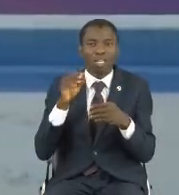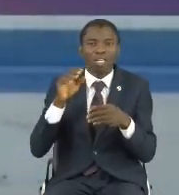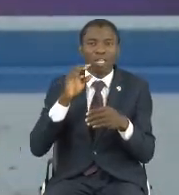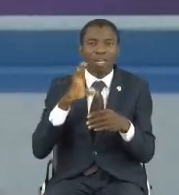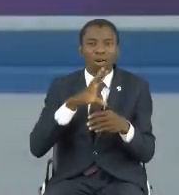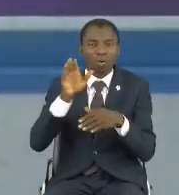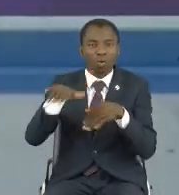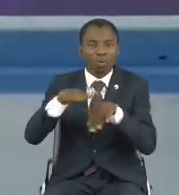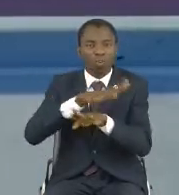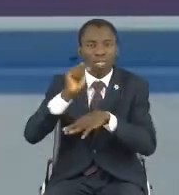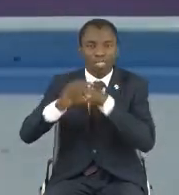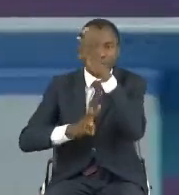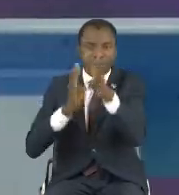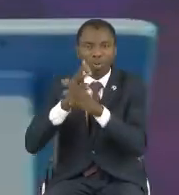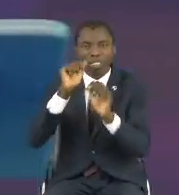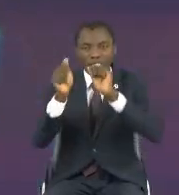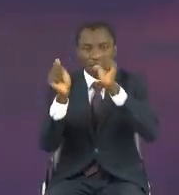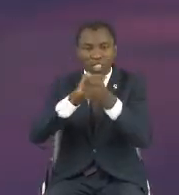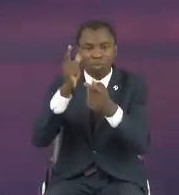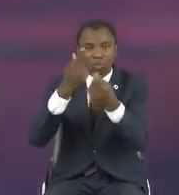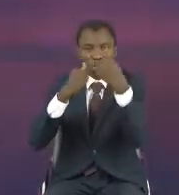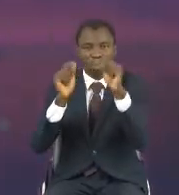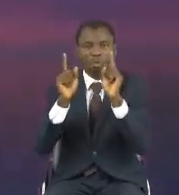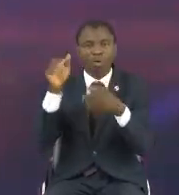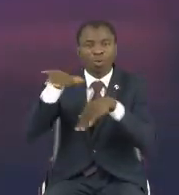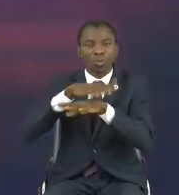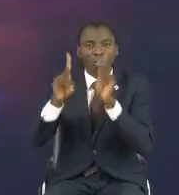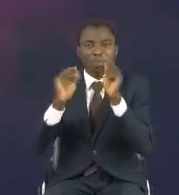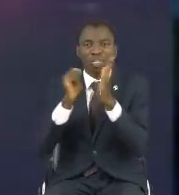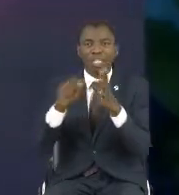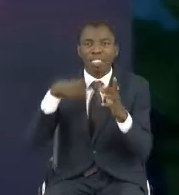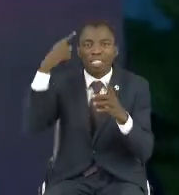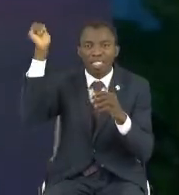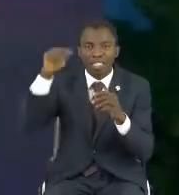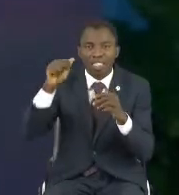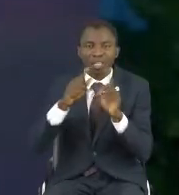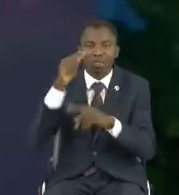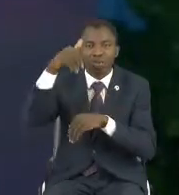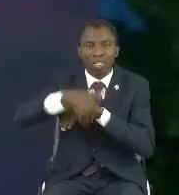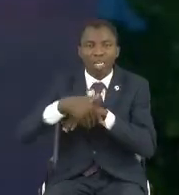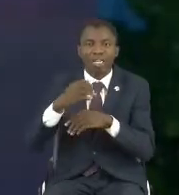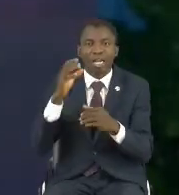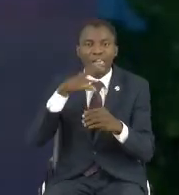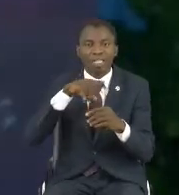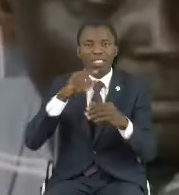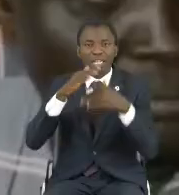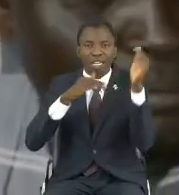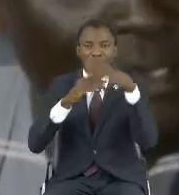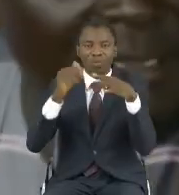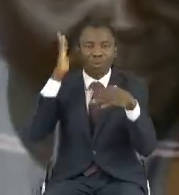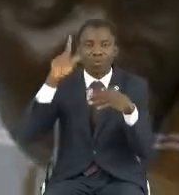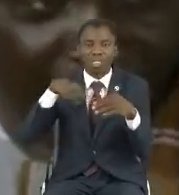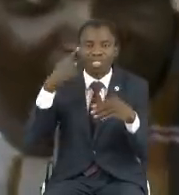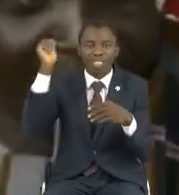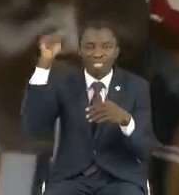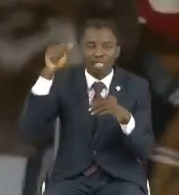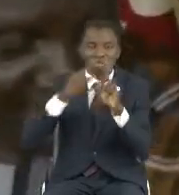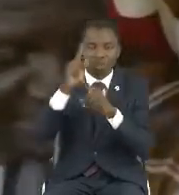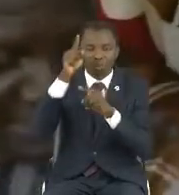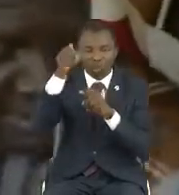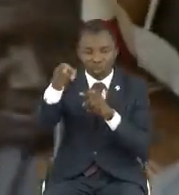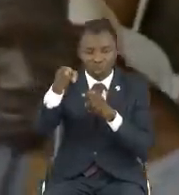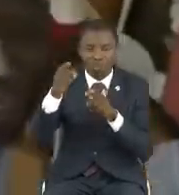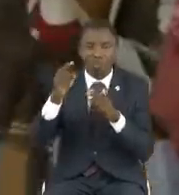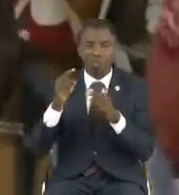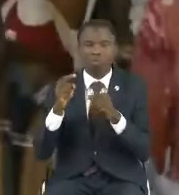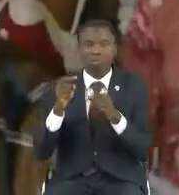on the people that say yes tonight, and heaven will say yes to you. Yes. It'll put a